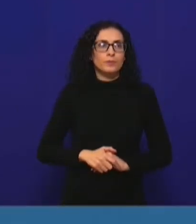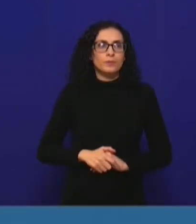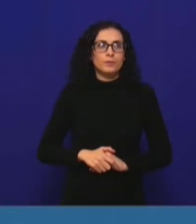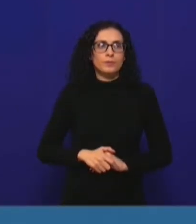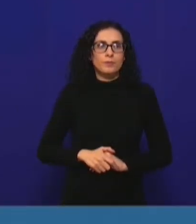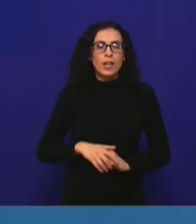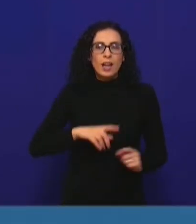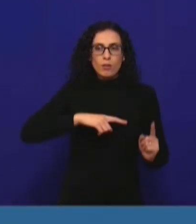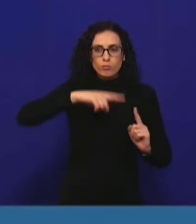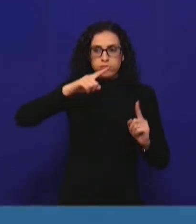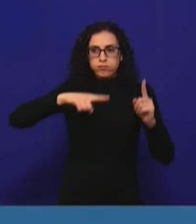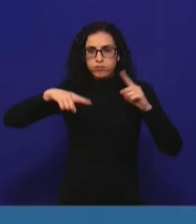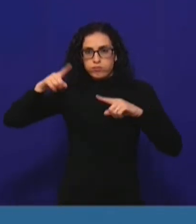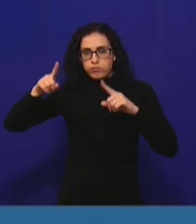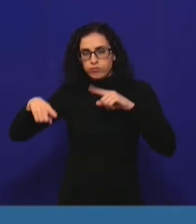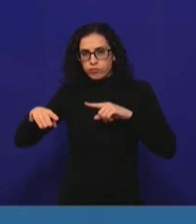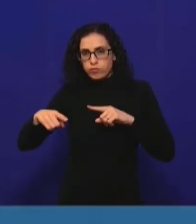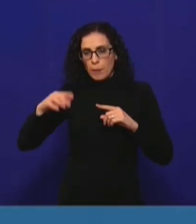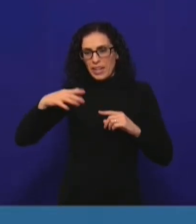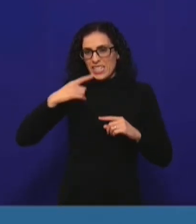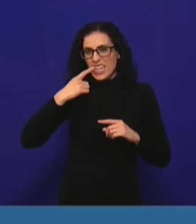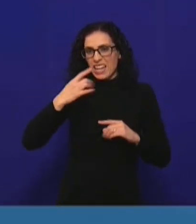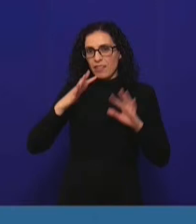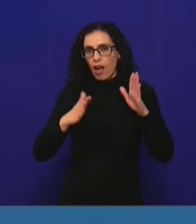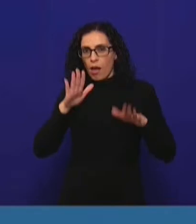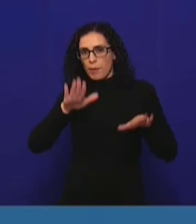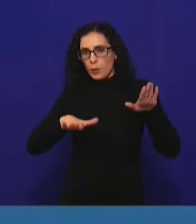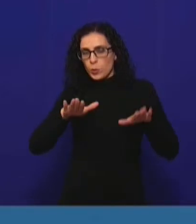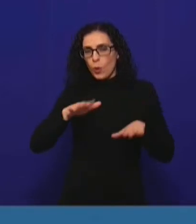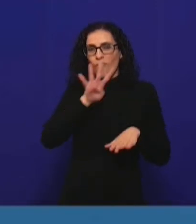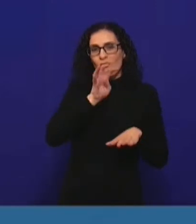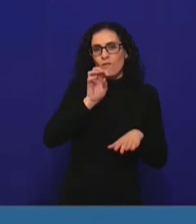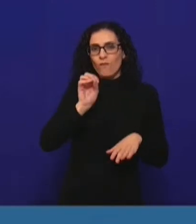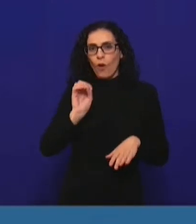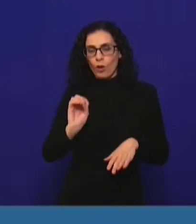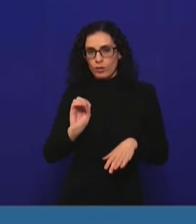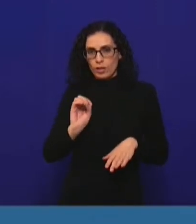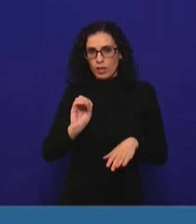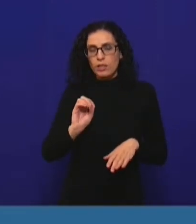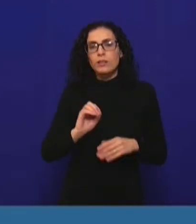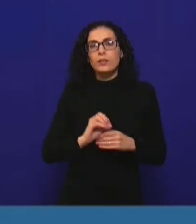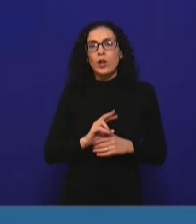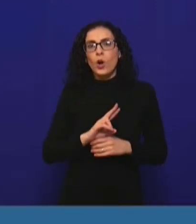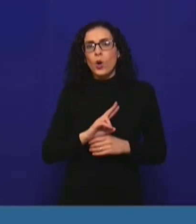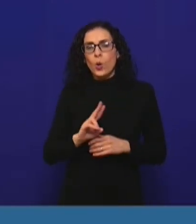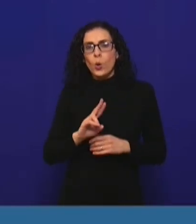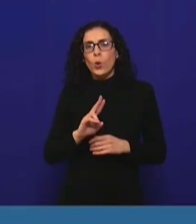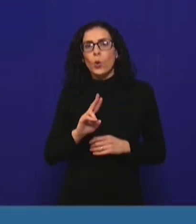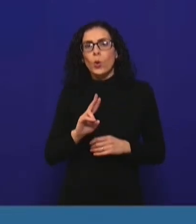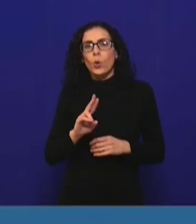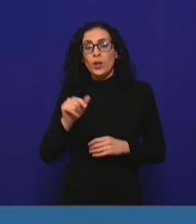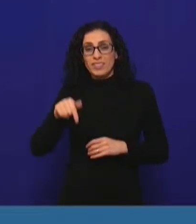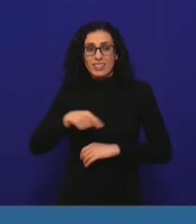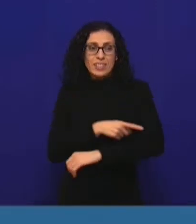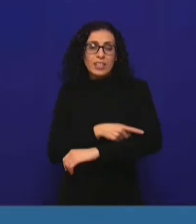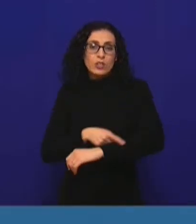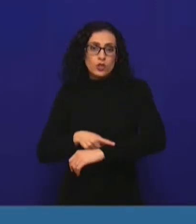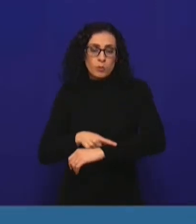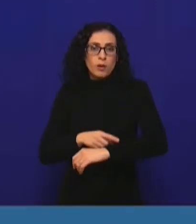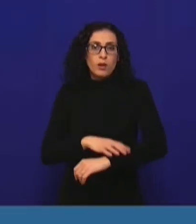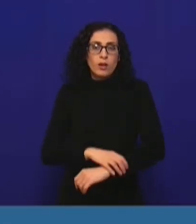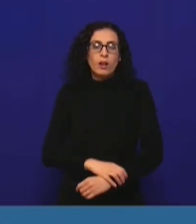l-average age tal-active cases huwa ta' 40 sena. Jekk inħarsu lejn l-average age ta' dawk il-każijiet li ġew irrappurtati f'din il-ġimgħa kien